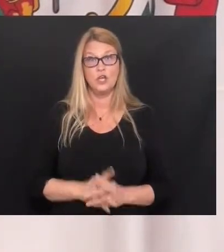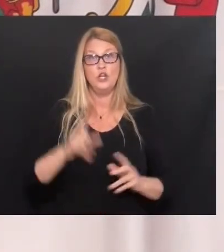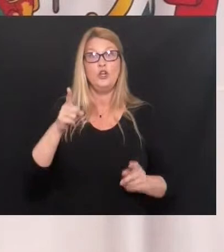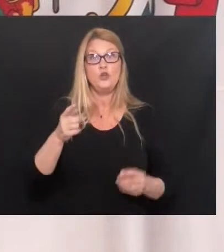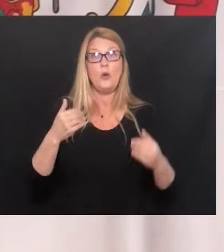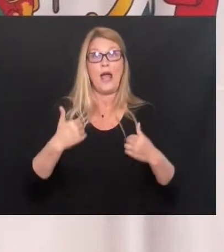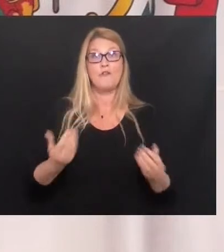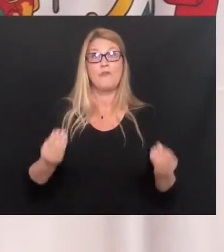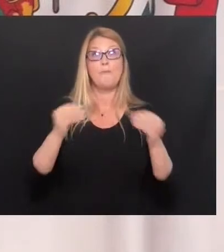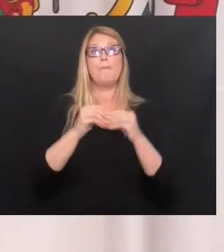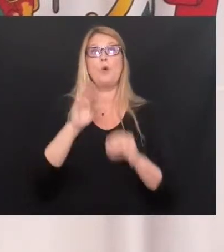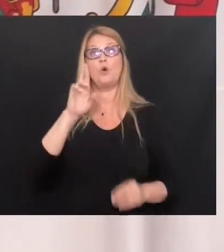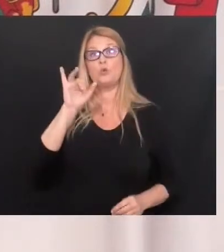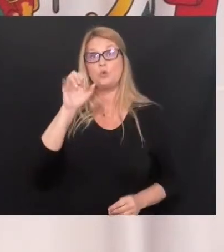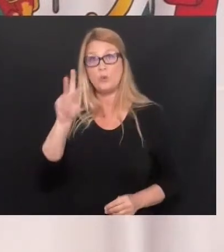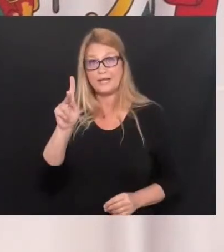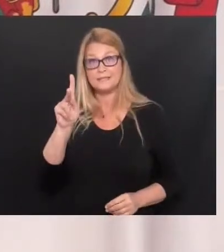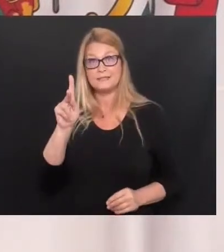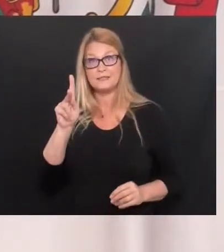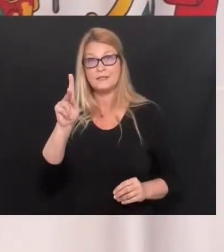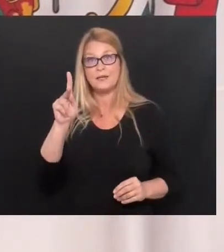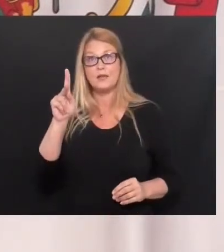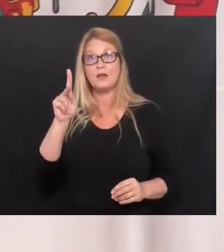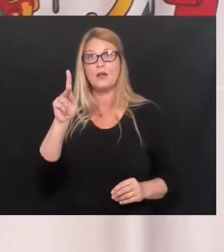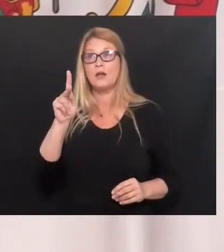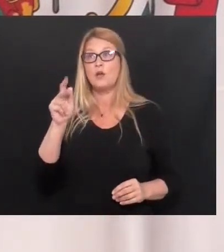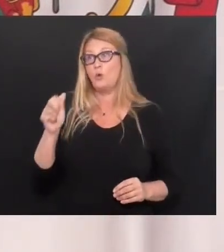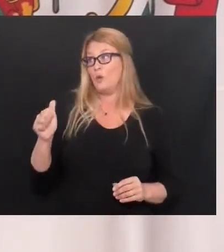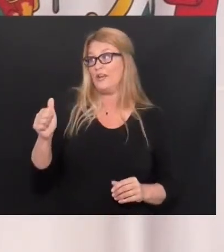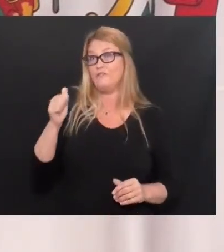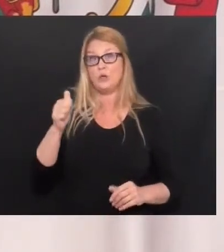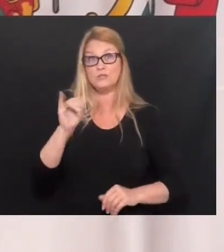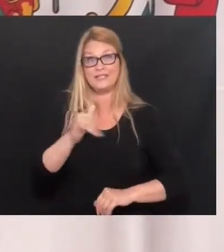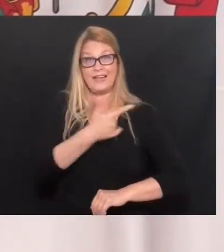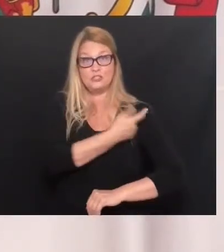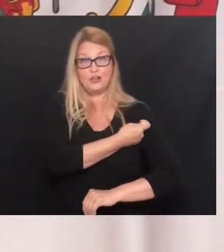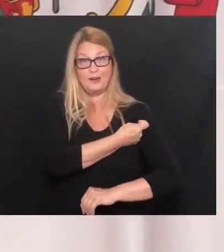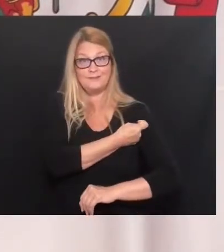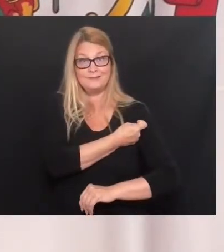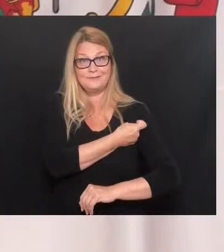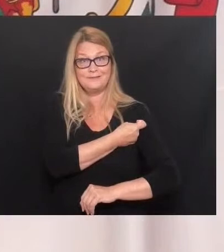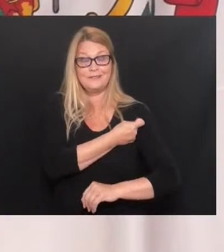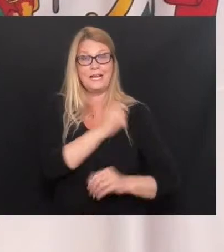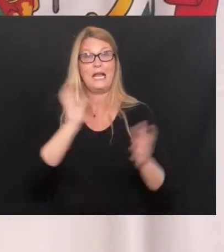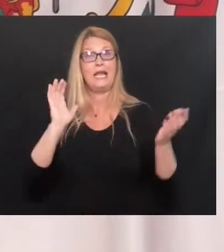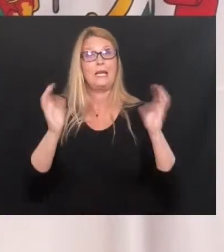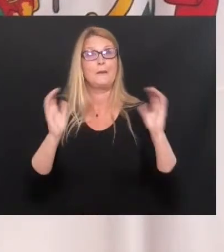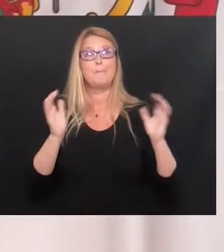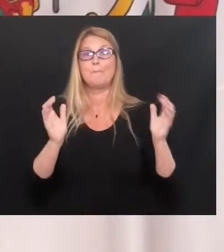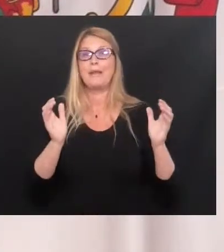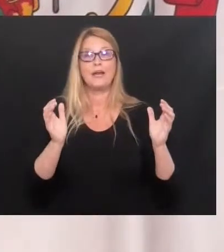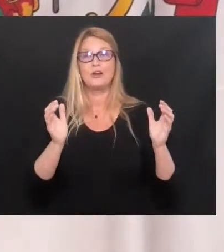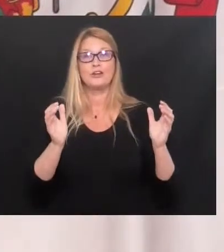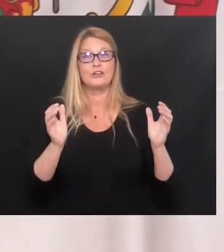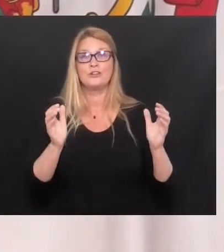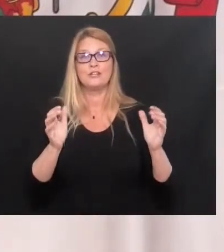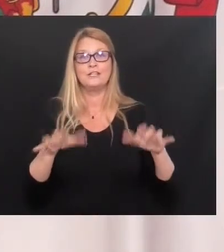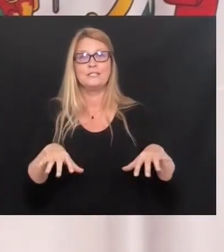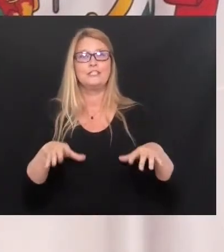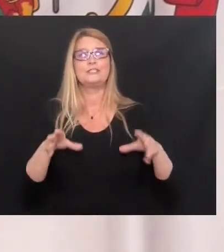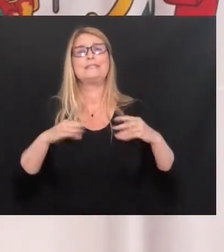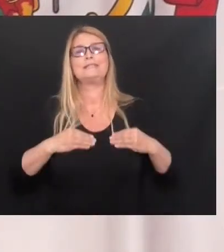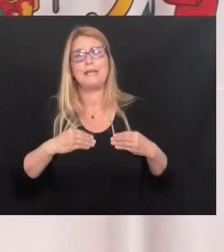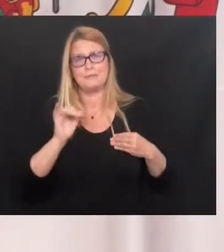shot today is unbelievable compared to any risk involved